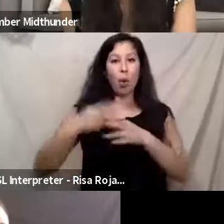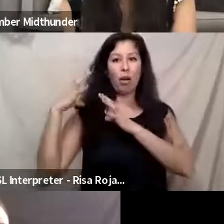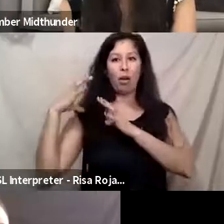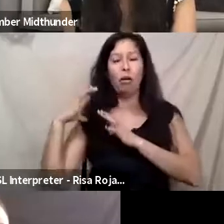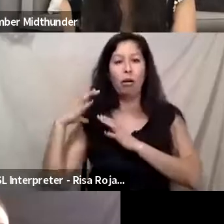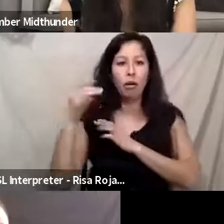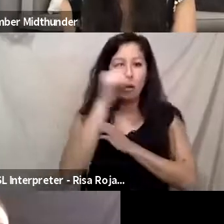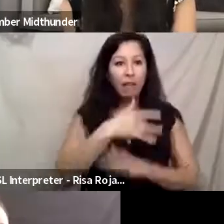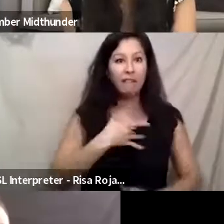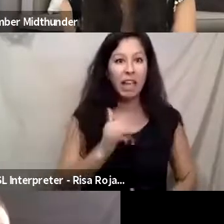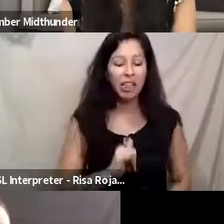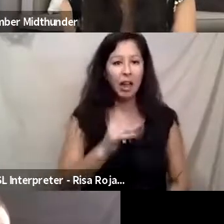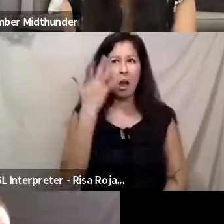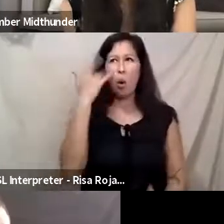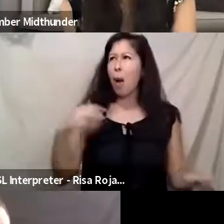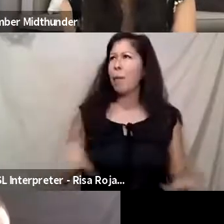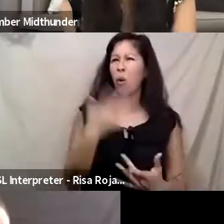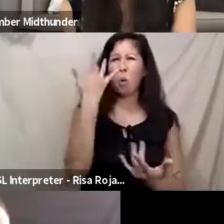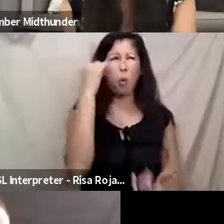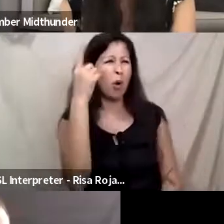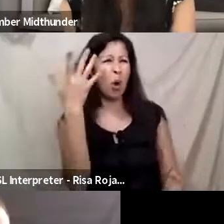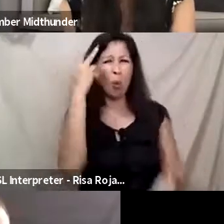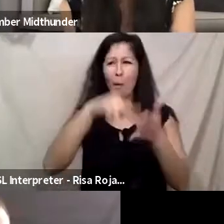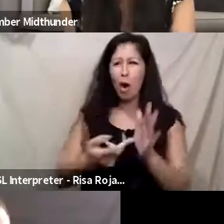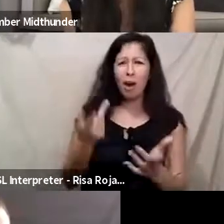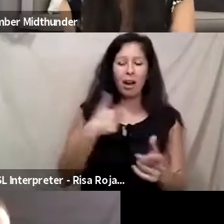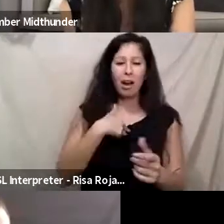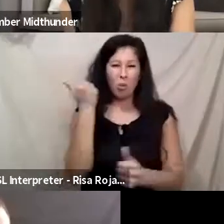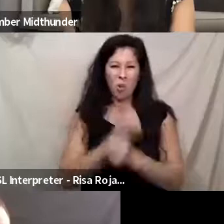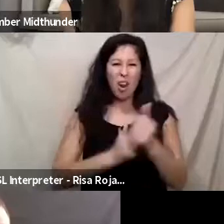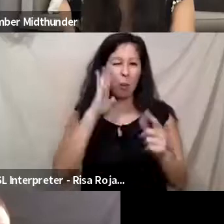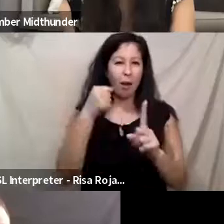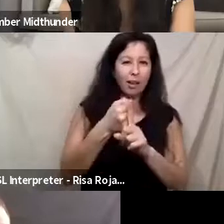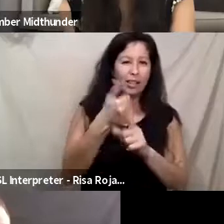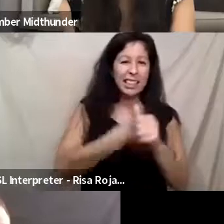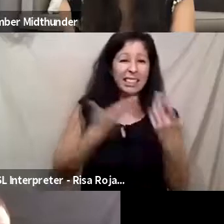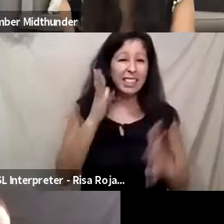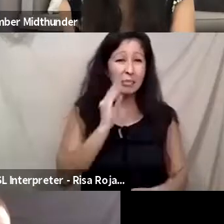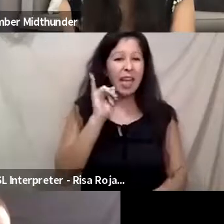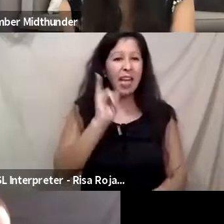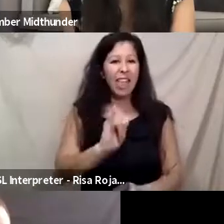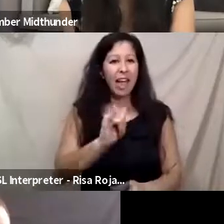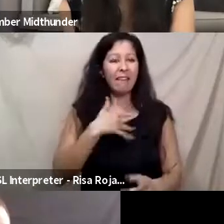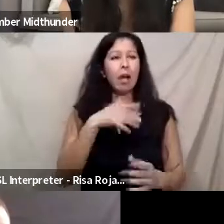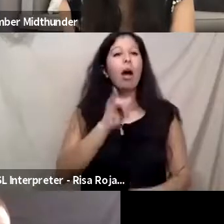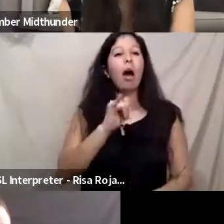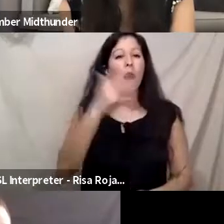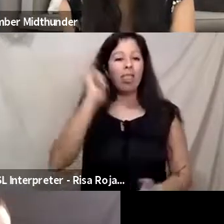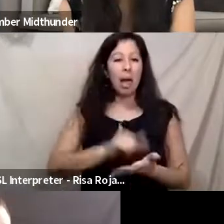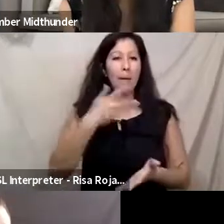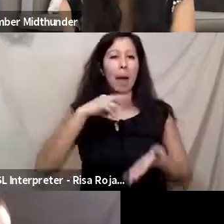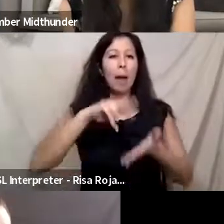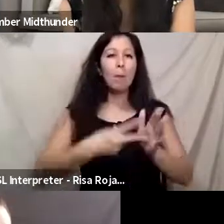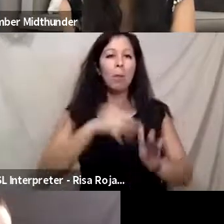crashes on you, and you're like, why am I doing this, and what is the purpose? Like we all have at some point. There is that to lean onto. There is